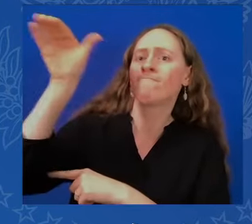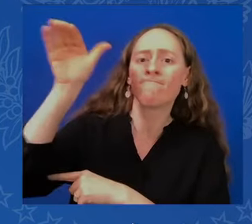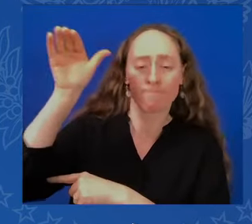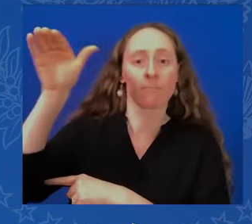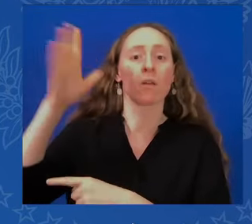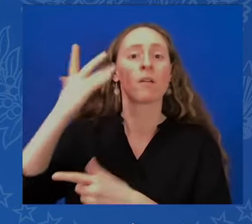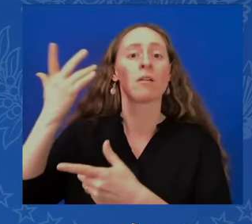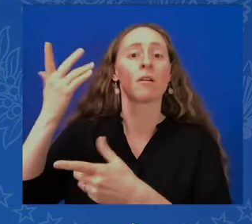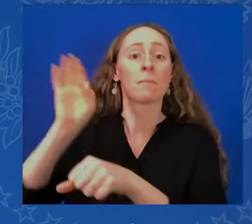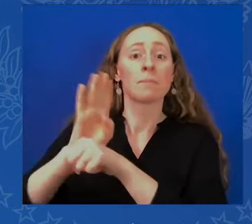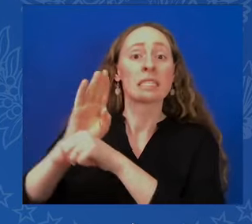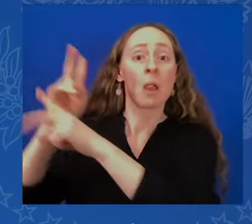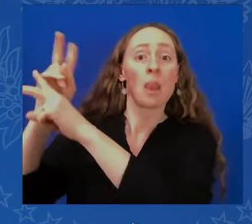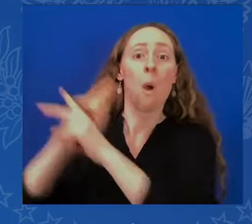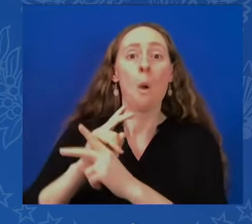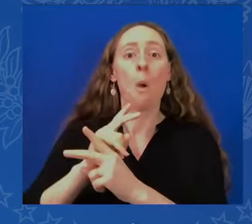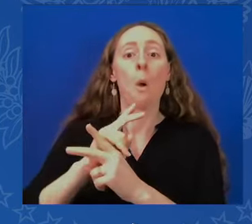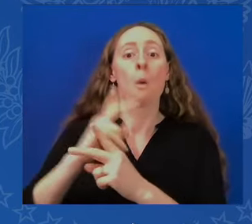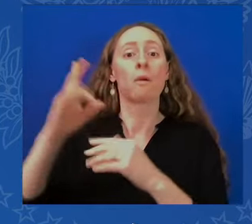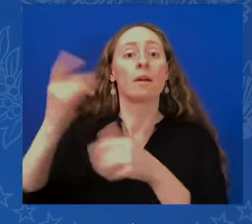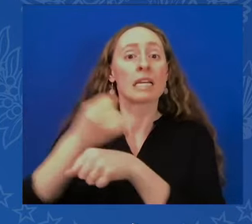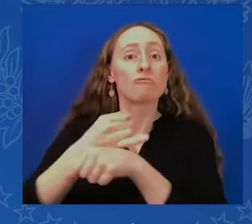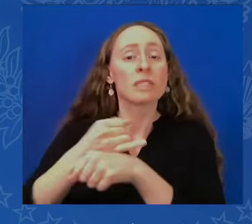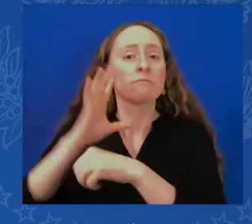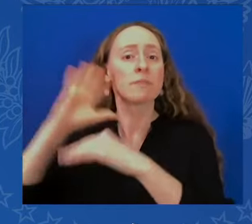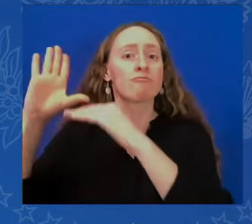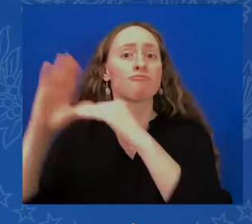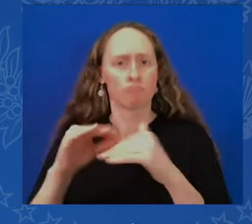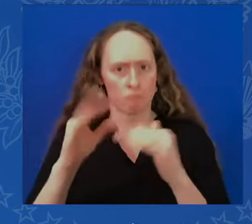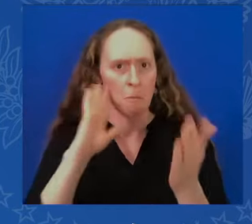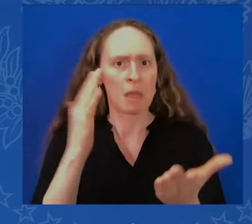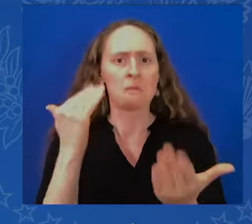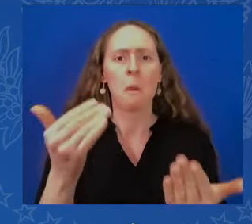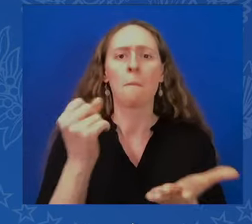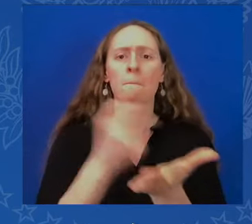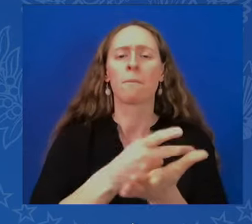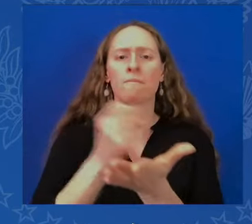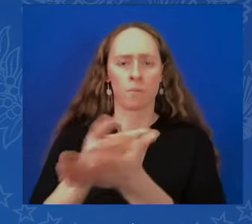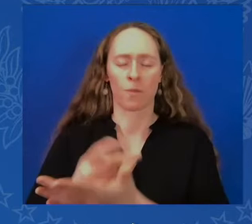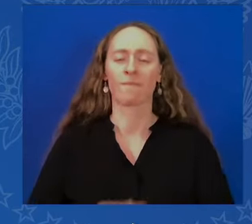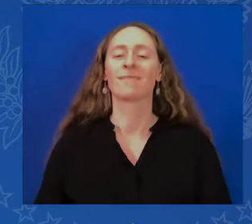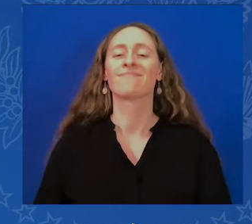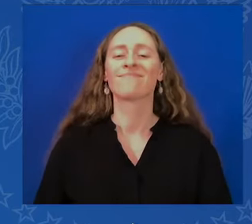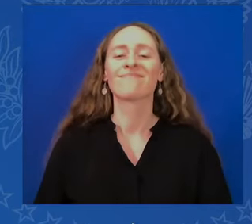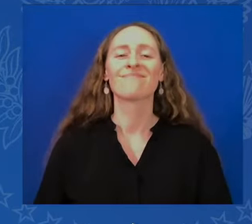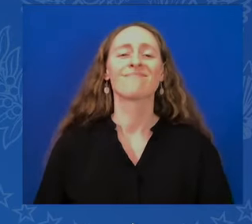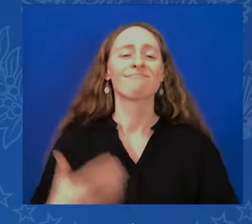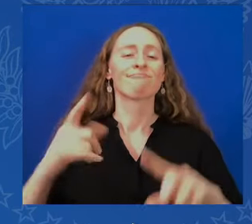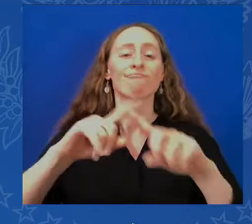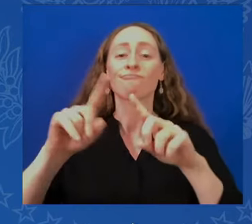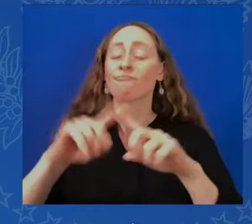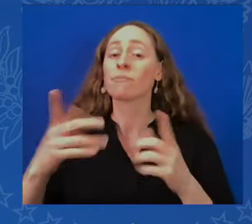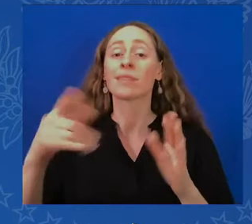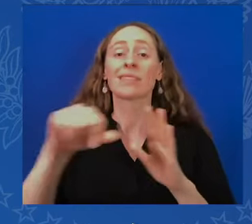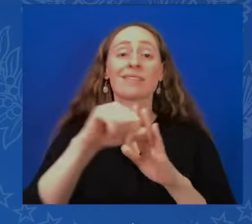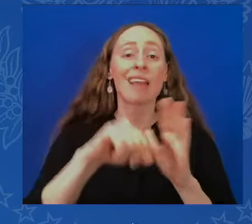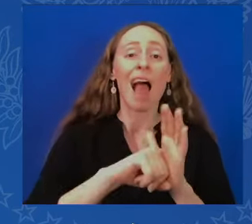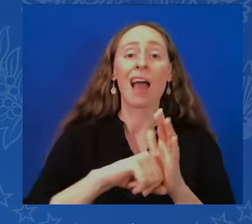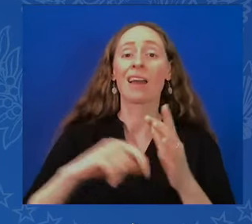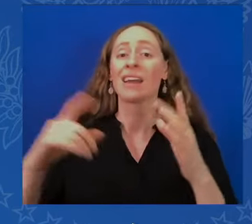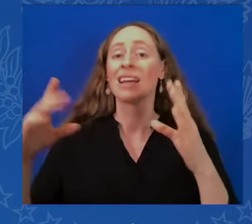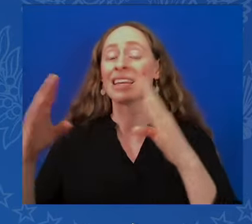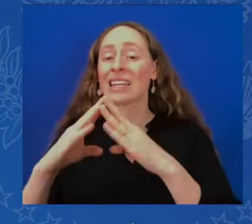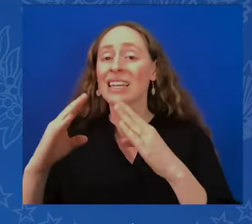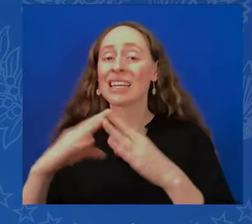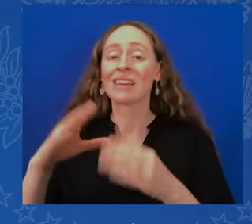moving. The state, the city, the county, we're also stepping up in impressive ways to help workers and businesses who have been affected by